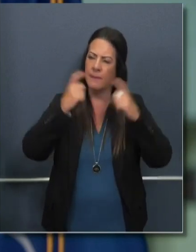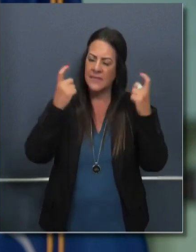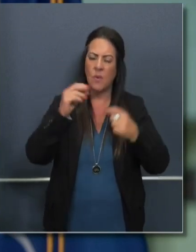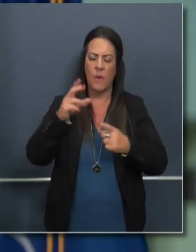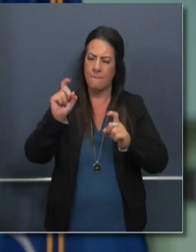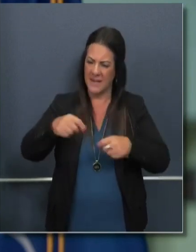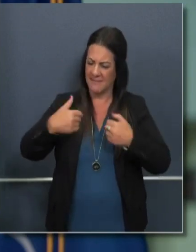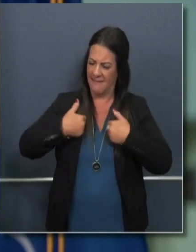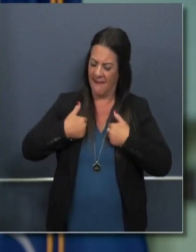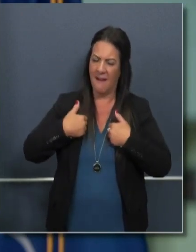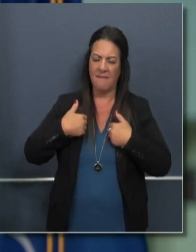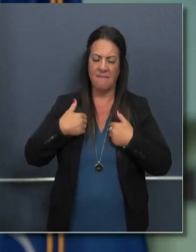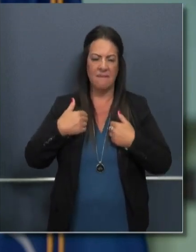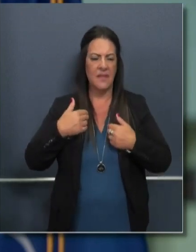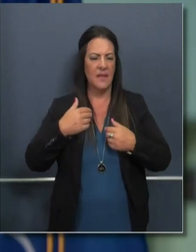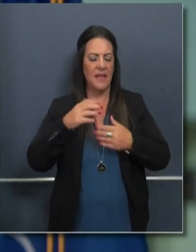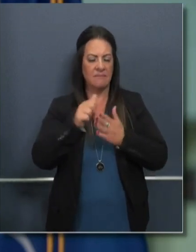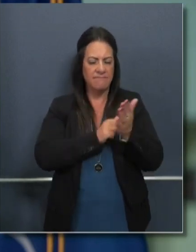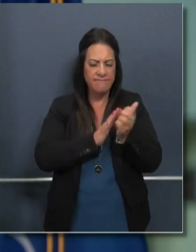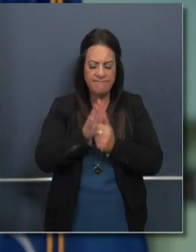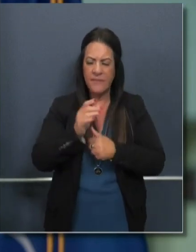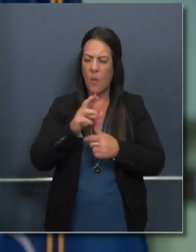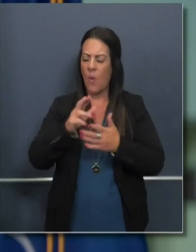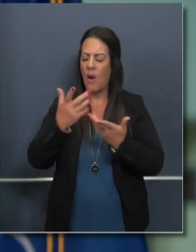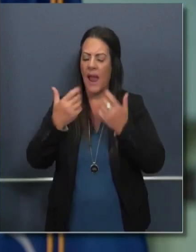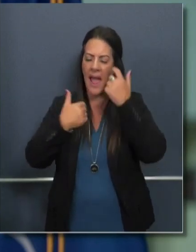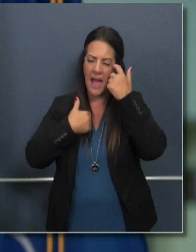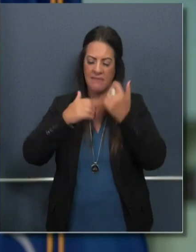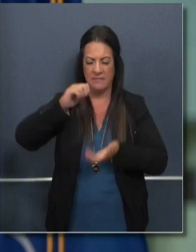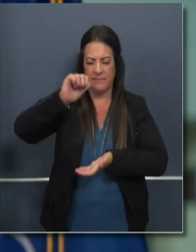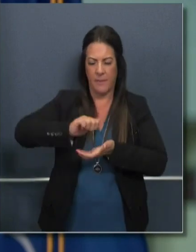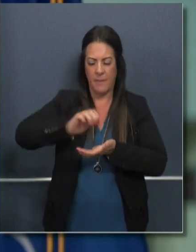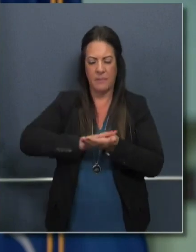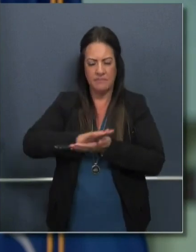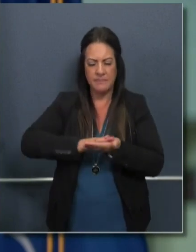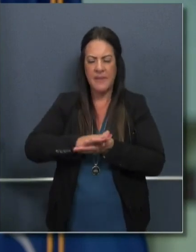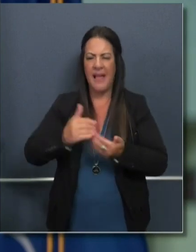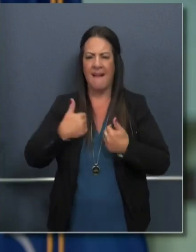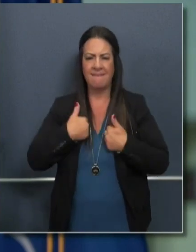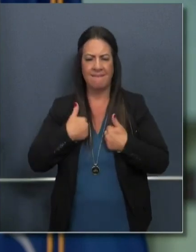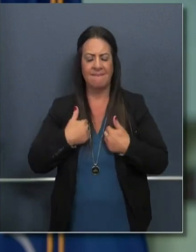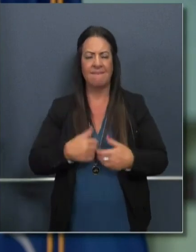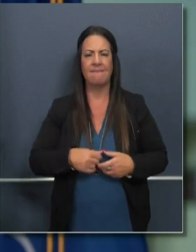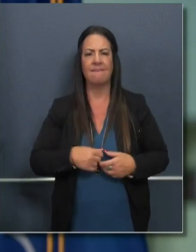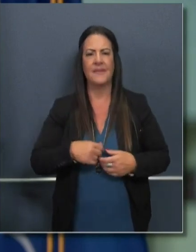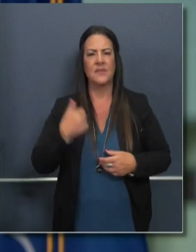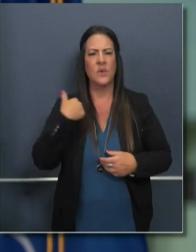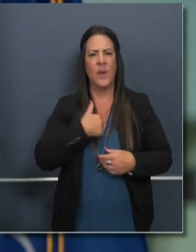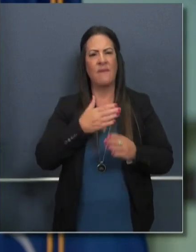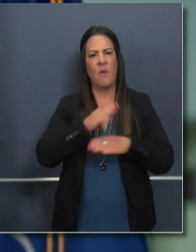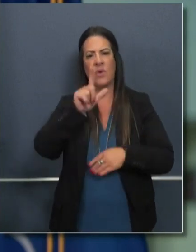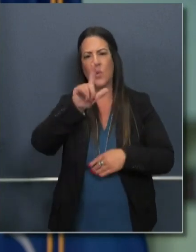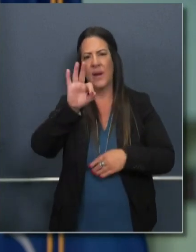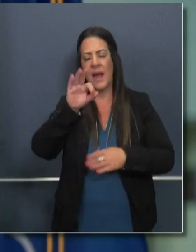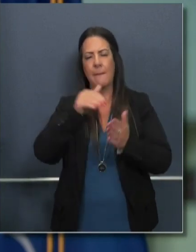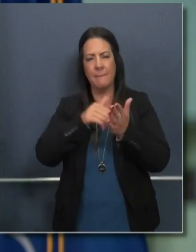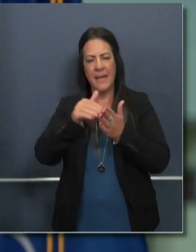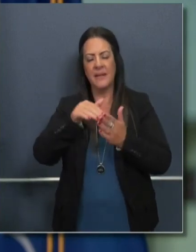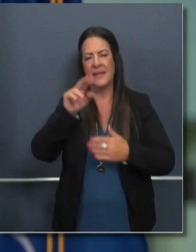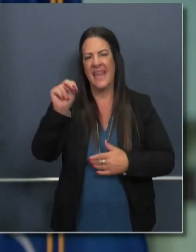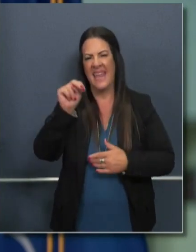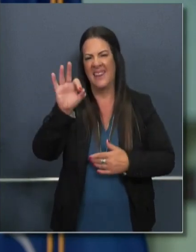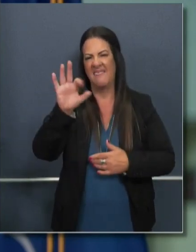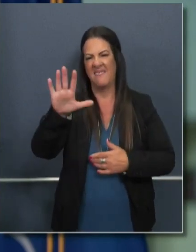like. I just couldn't be more pleased. We have now received over, just in one contract, 29 million N95